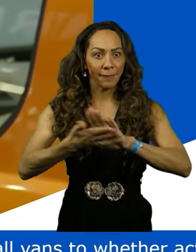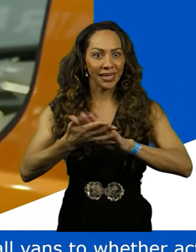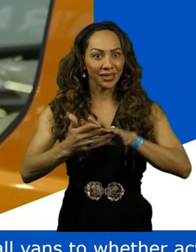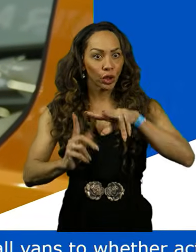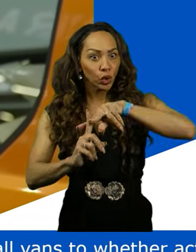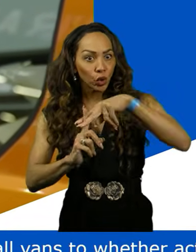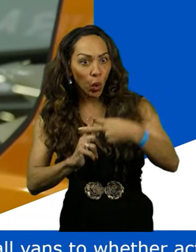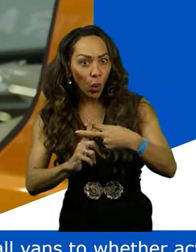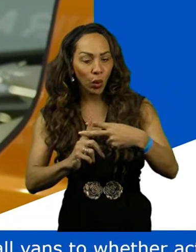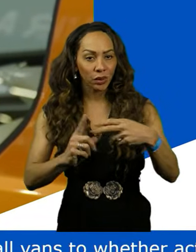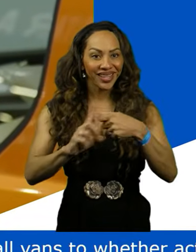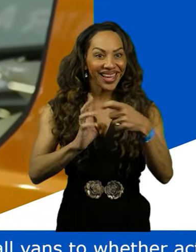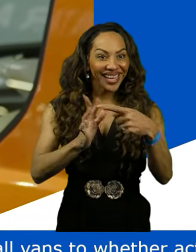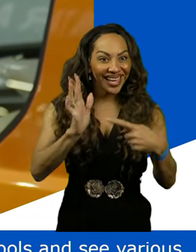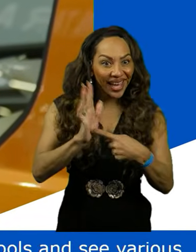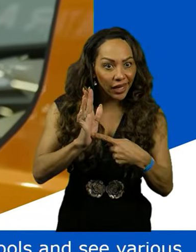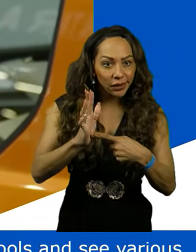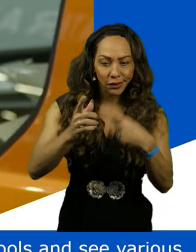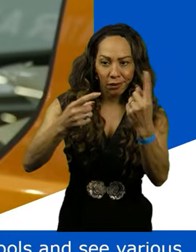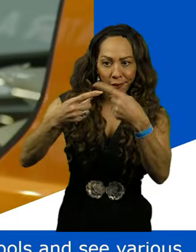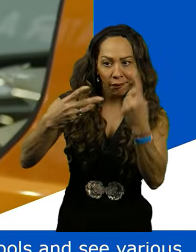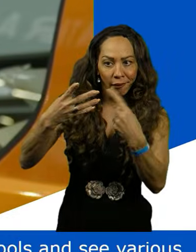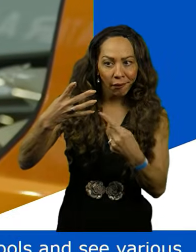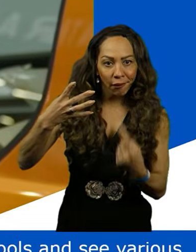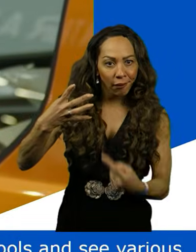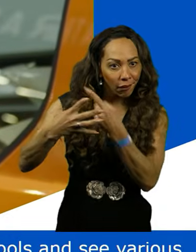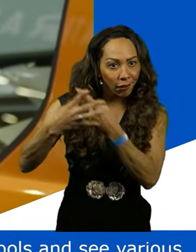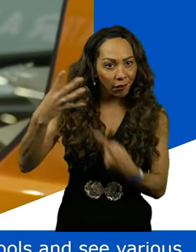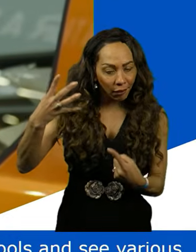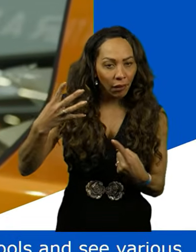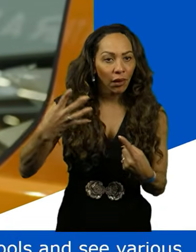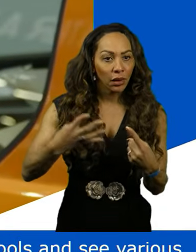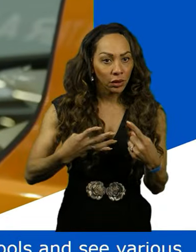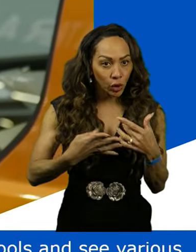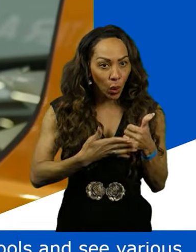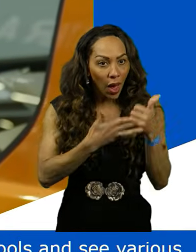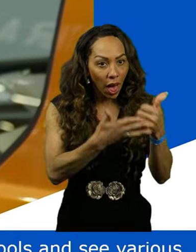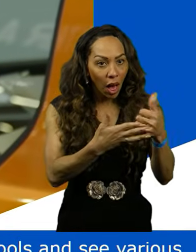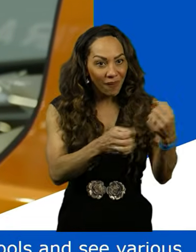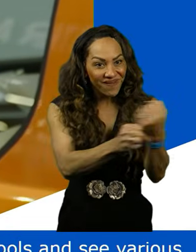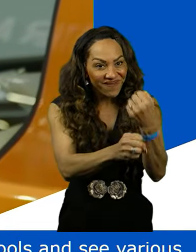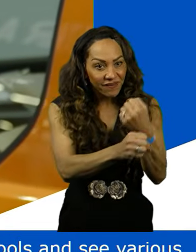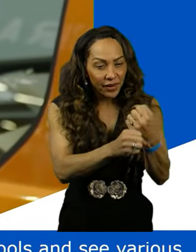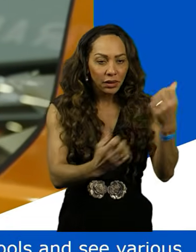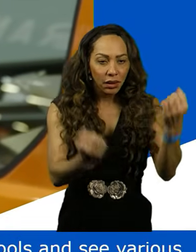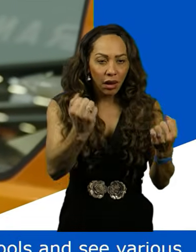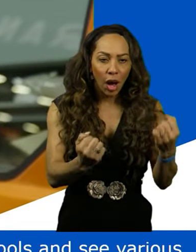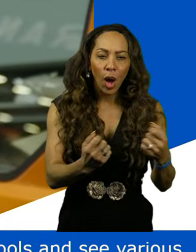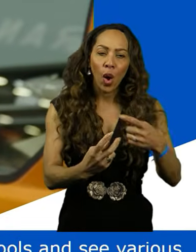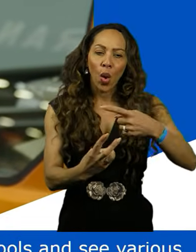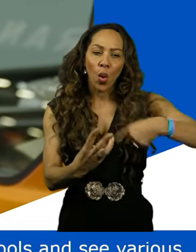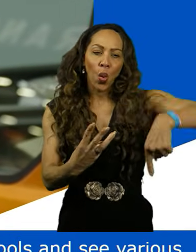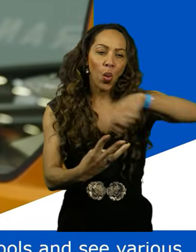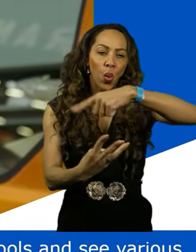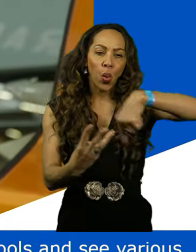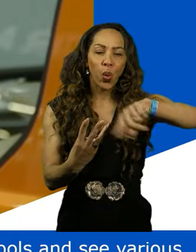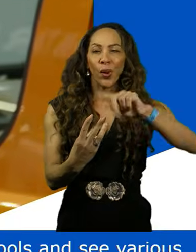again. I'd like to concentrate, if I can, on 3 of the main types of breakdowns that we see. So one of the biggest